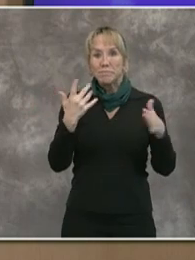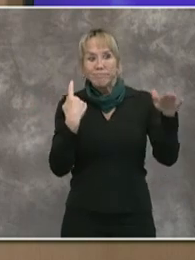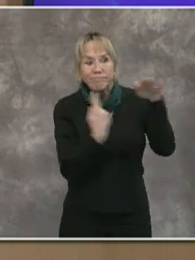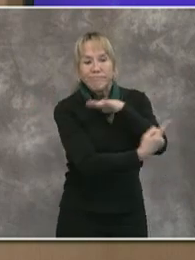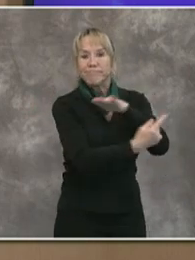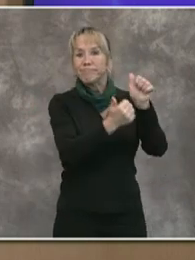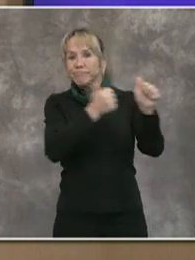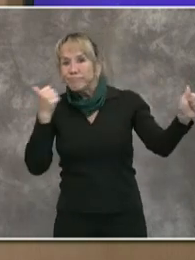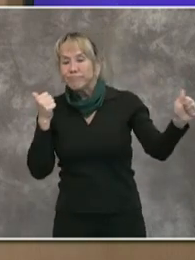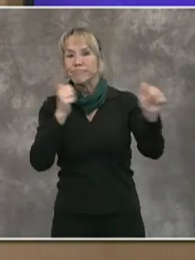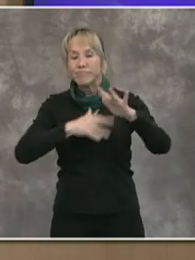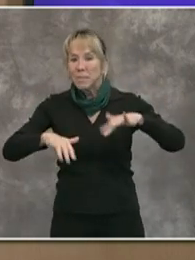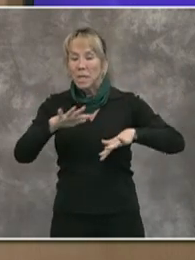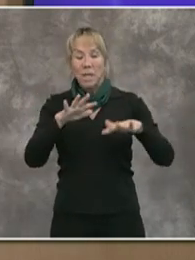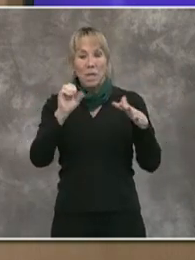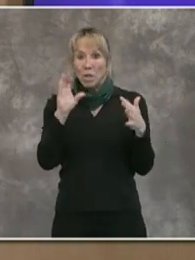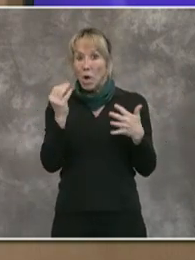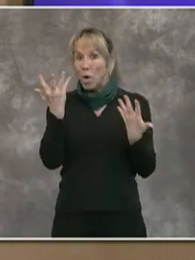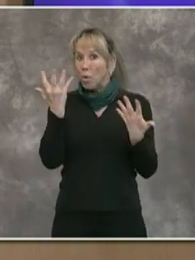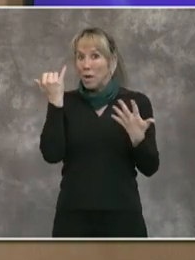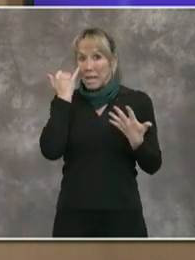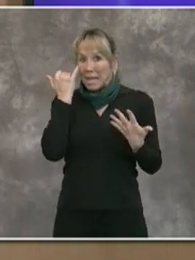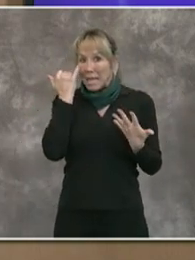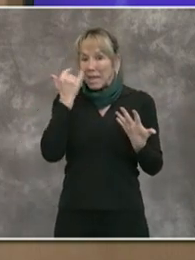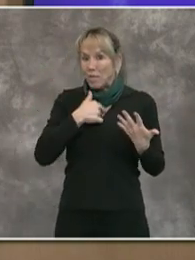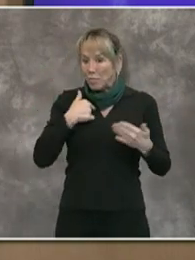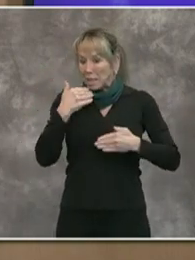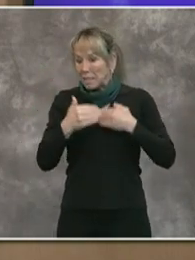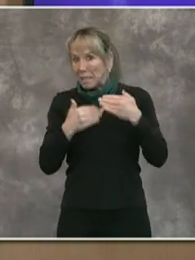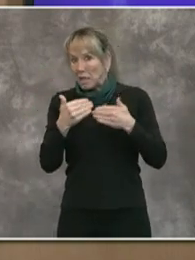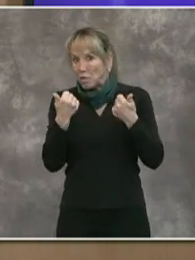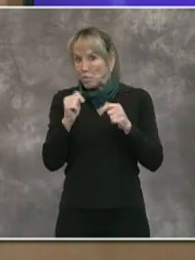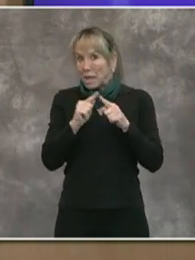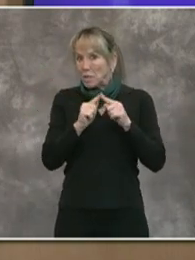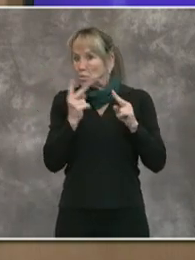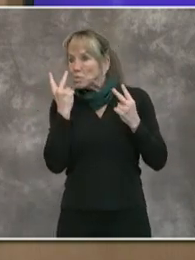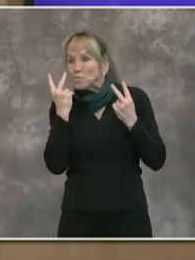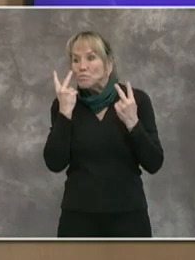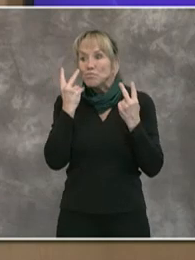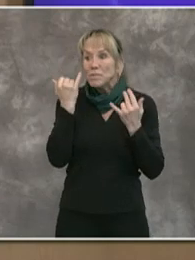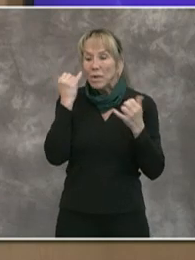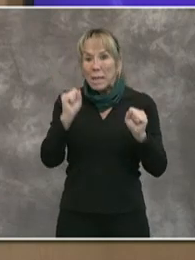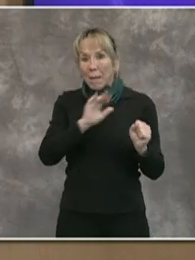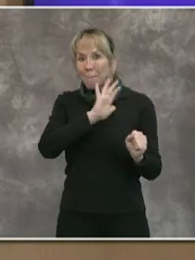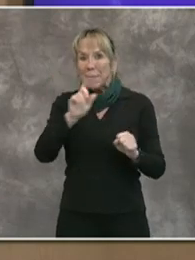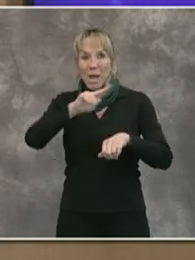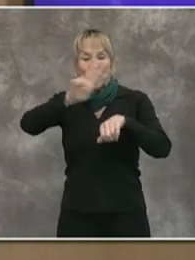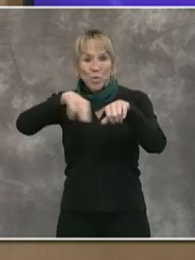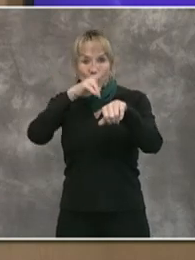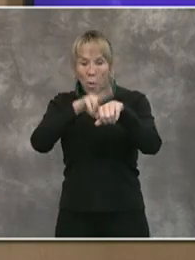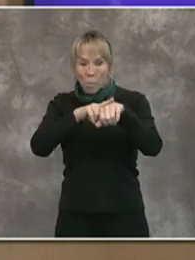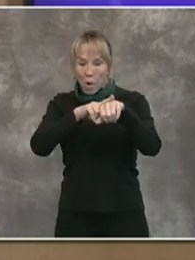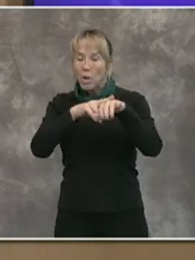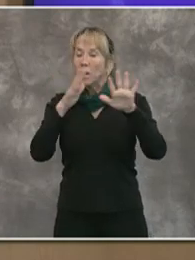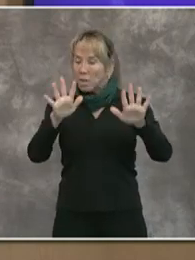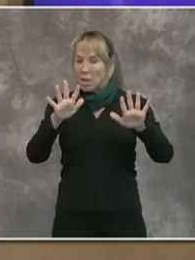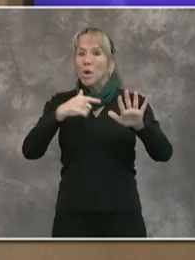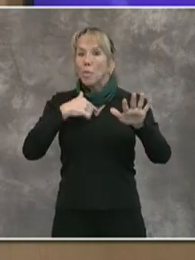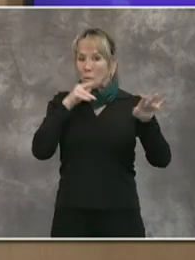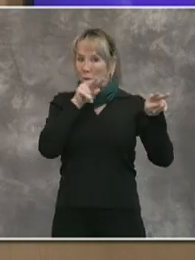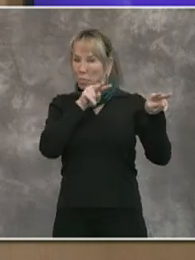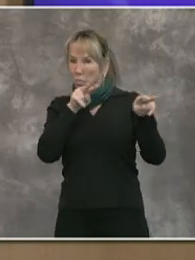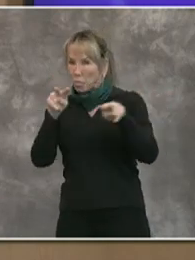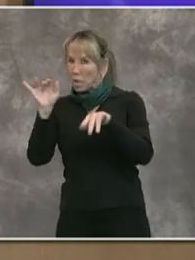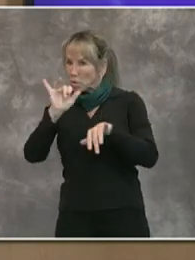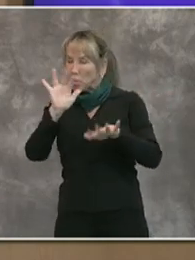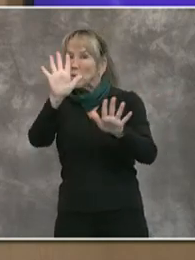set back any efforts and any desires on the part of folks to begin the process of rebuilding. And so we want to reiterate